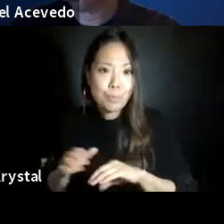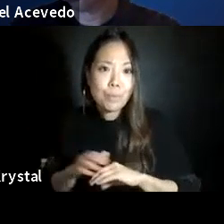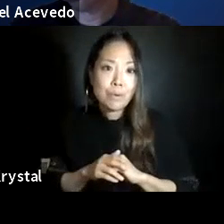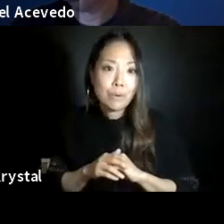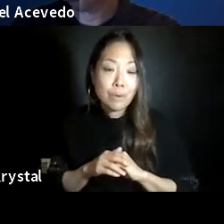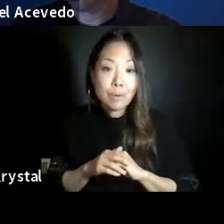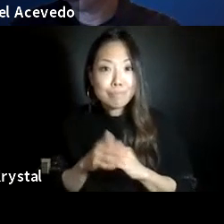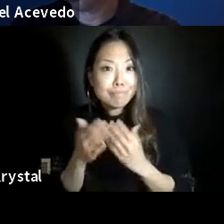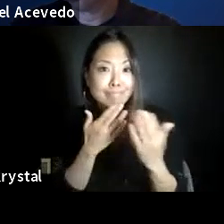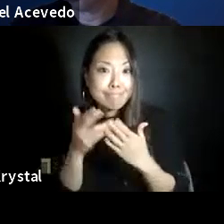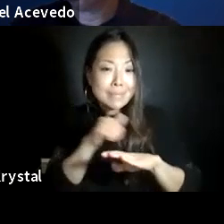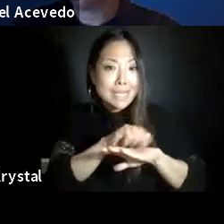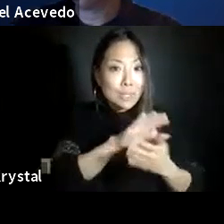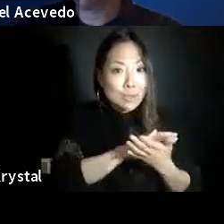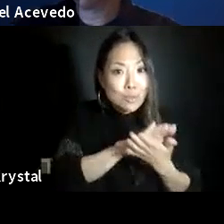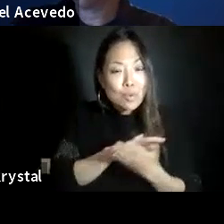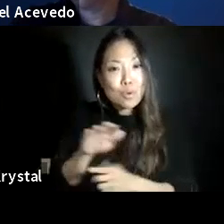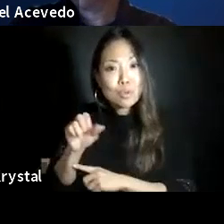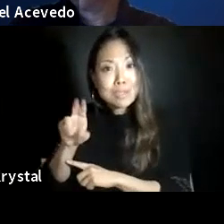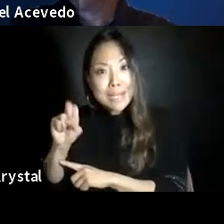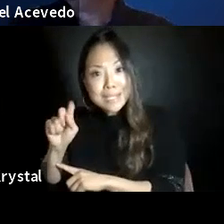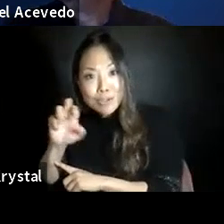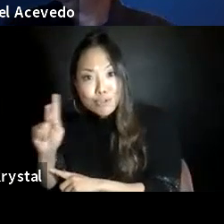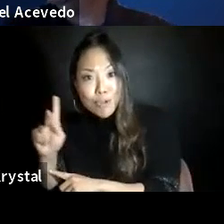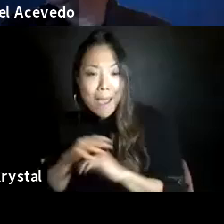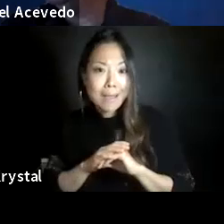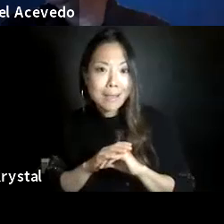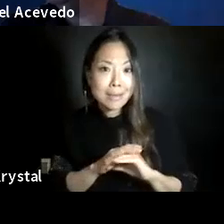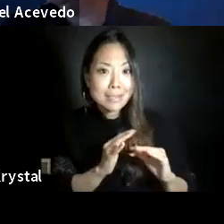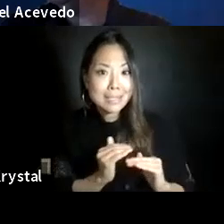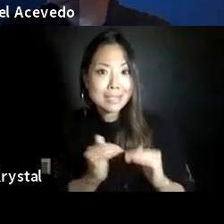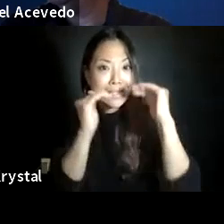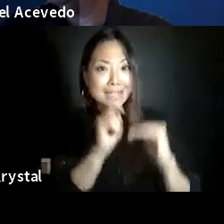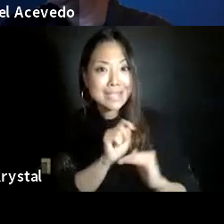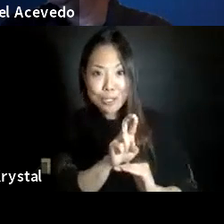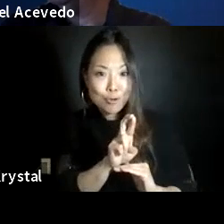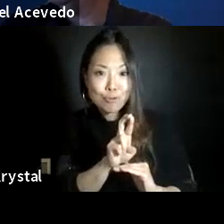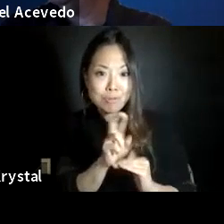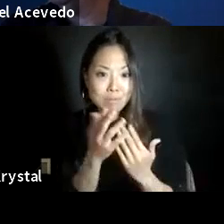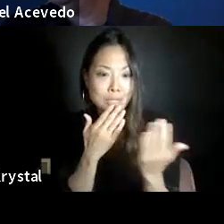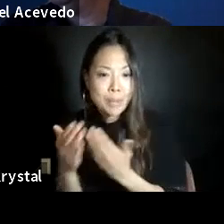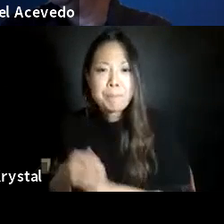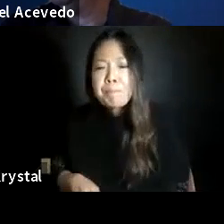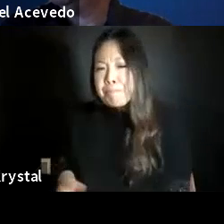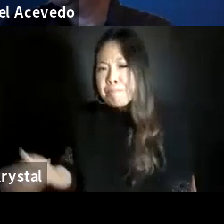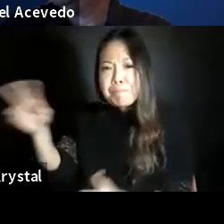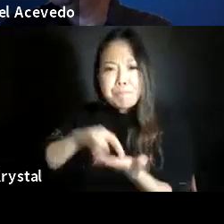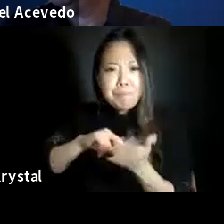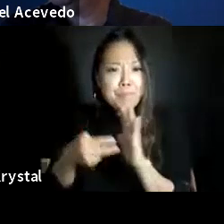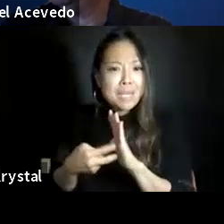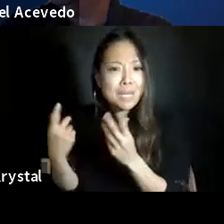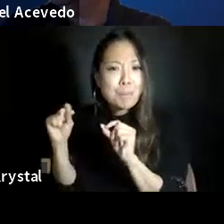sending schools or census tracts or tiers. Wouldn't that mean that if possible that